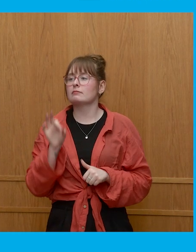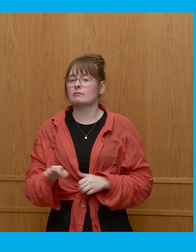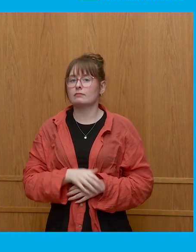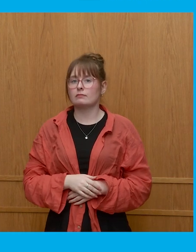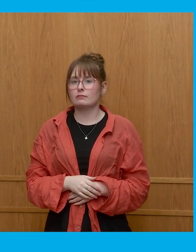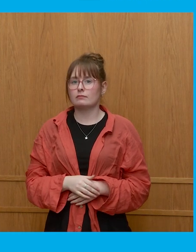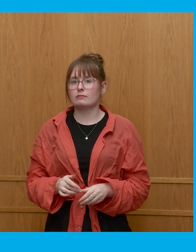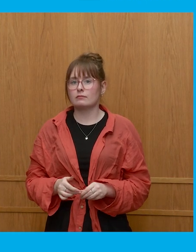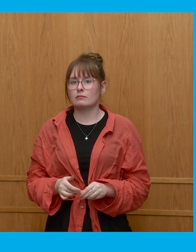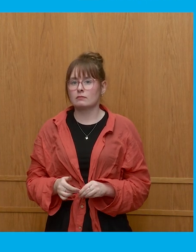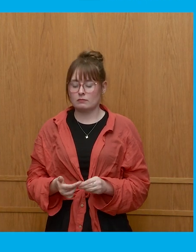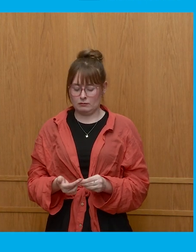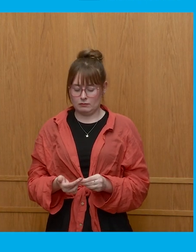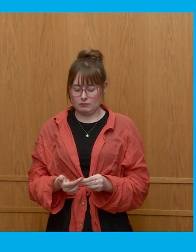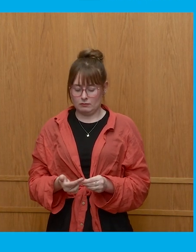Hello.